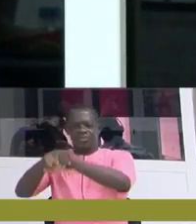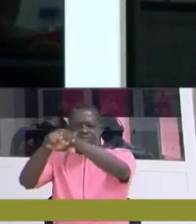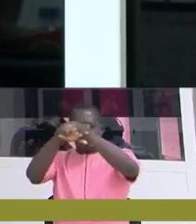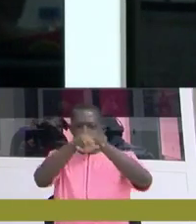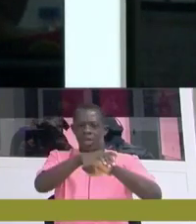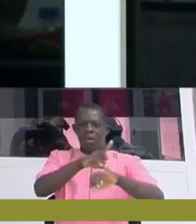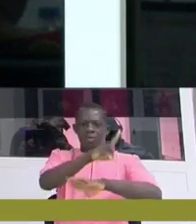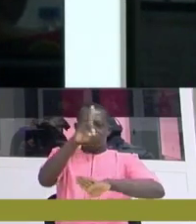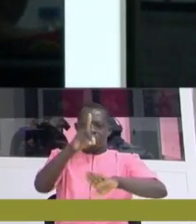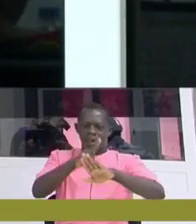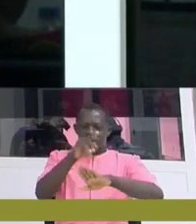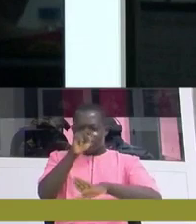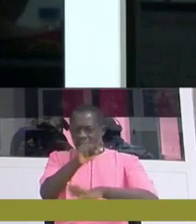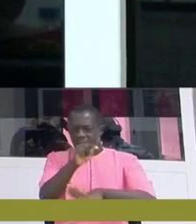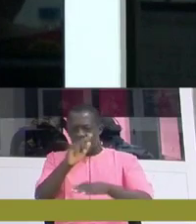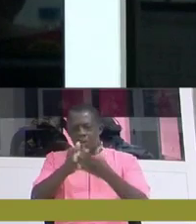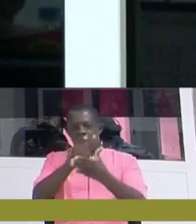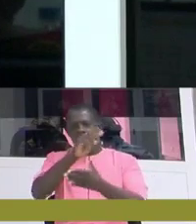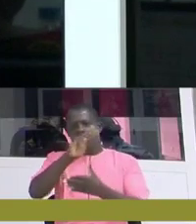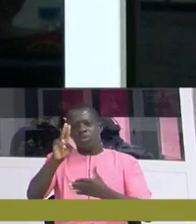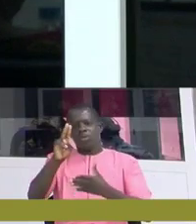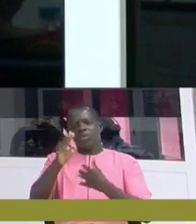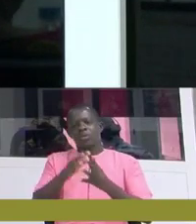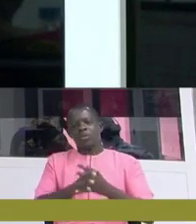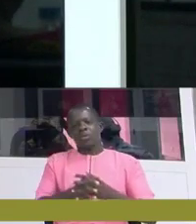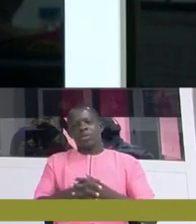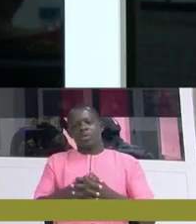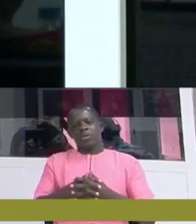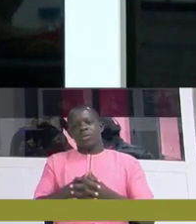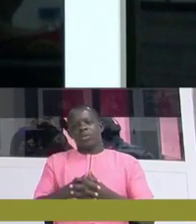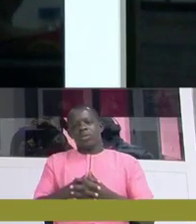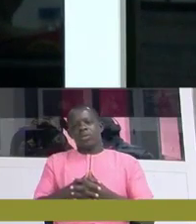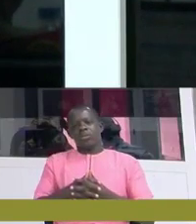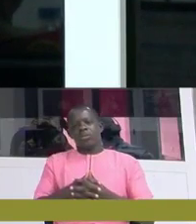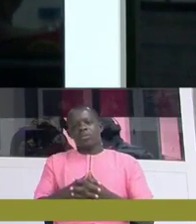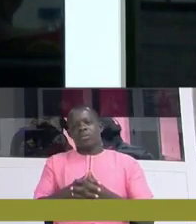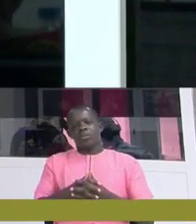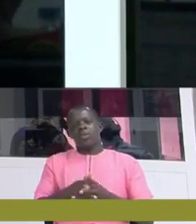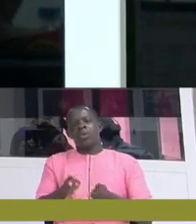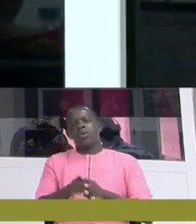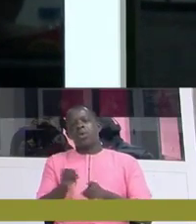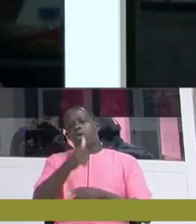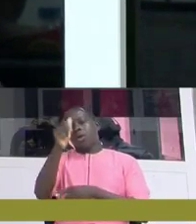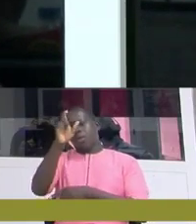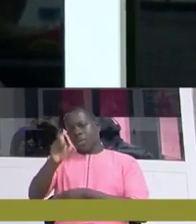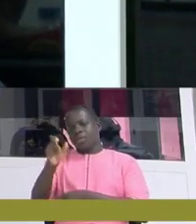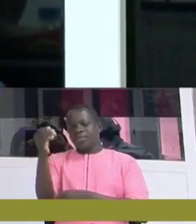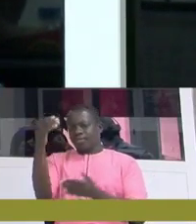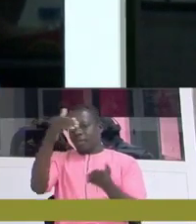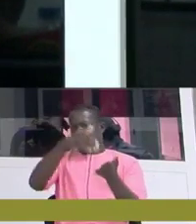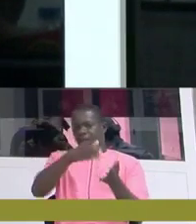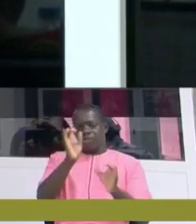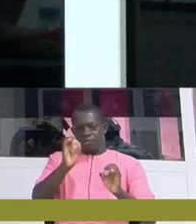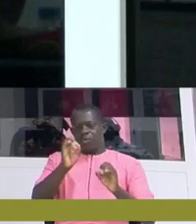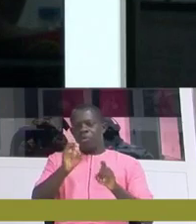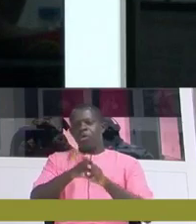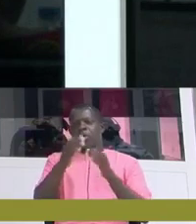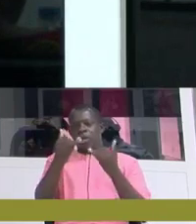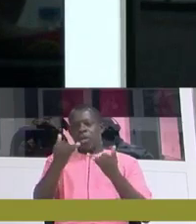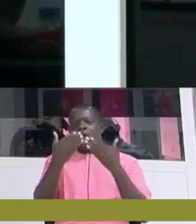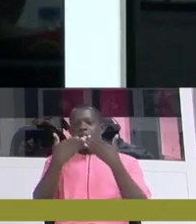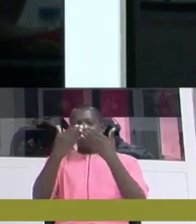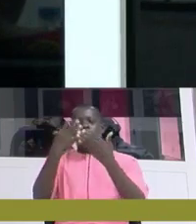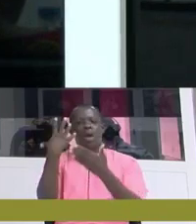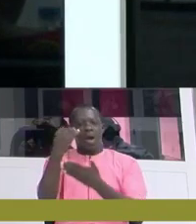modo fananati leban. Ni modo manna folo. So tell us. So tell us how he killed Kajali. Afanya